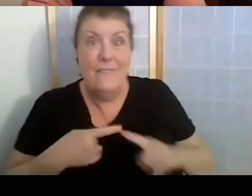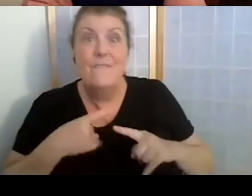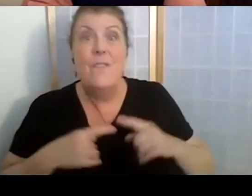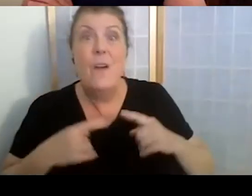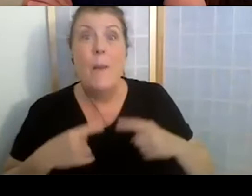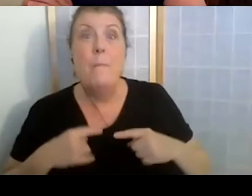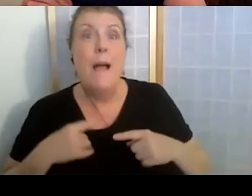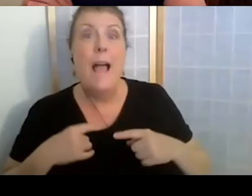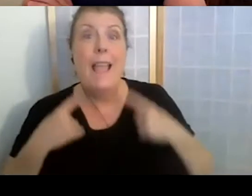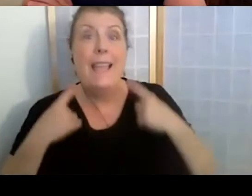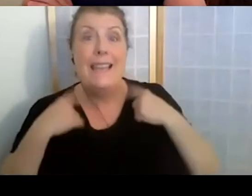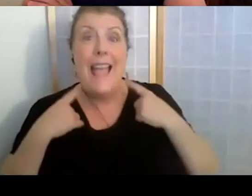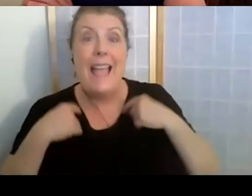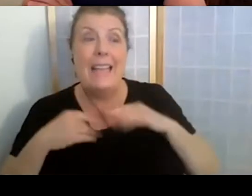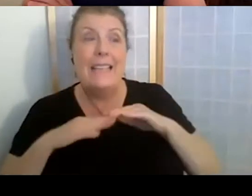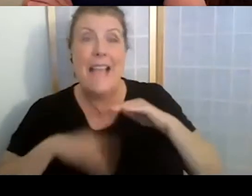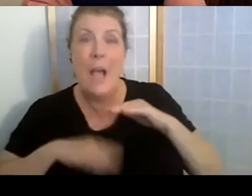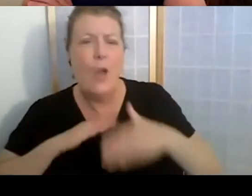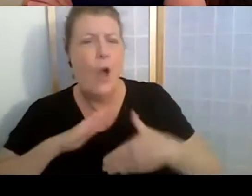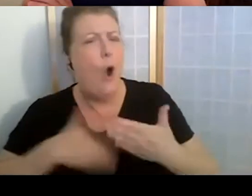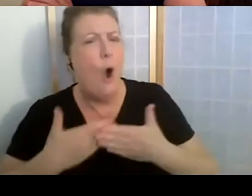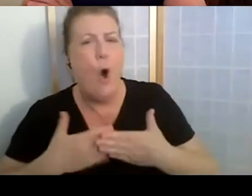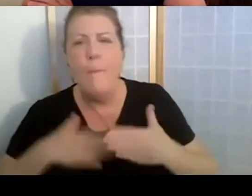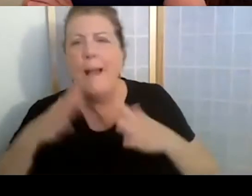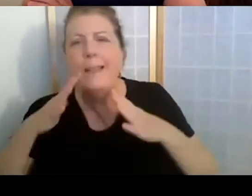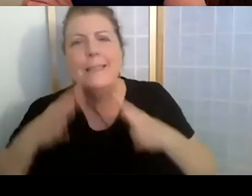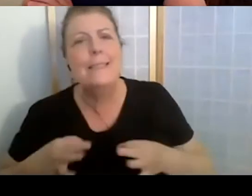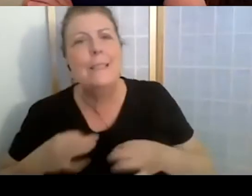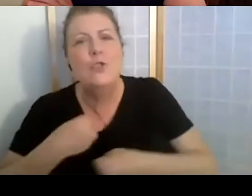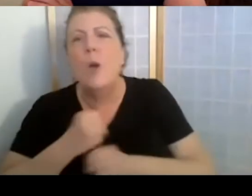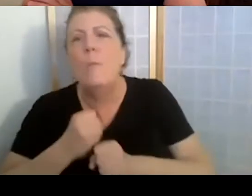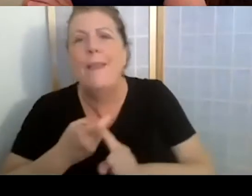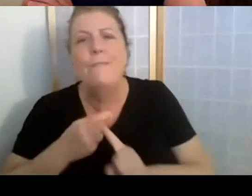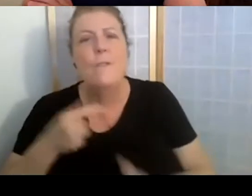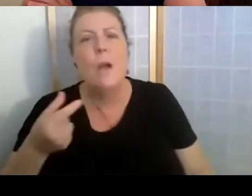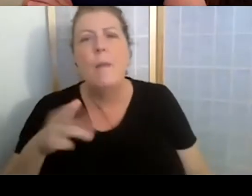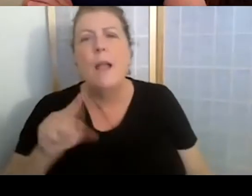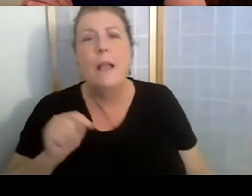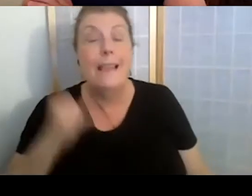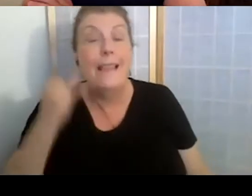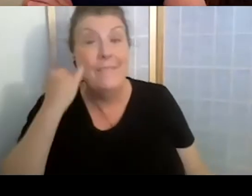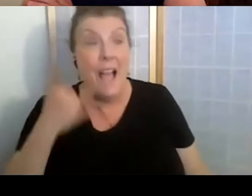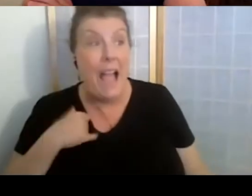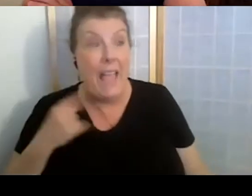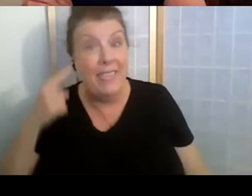gut. Anything I decide to do from my head, I abandon 4 days later. So